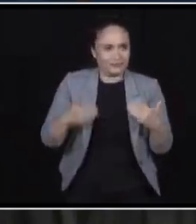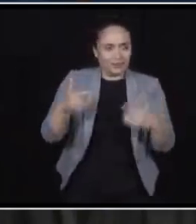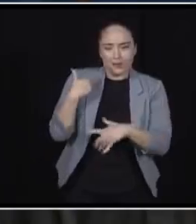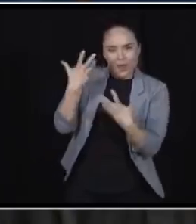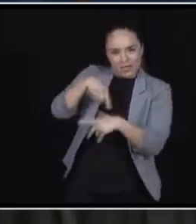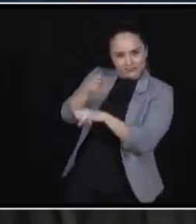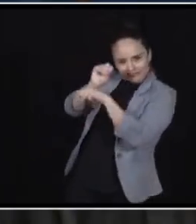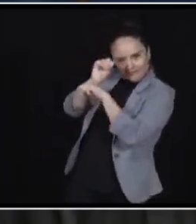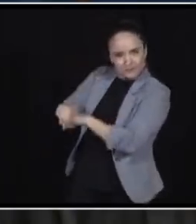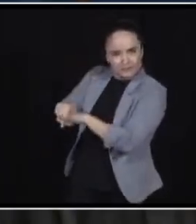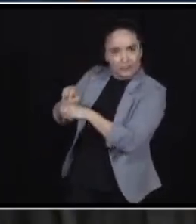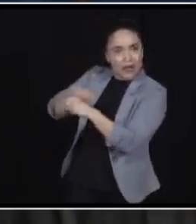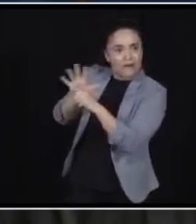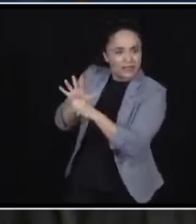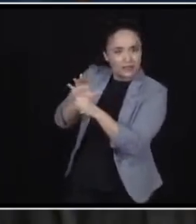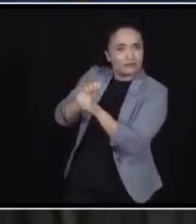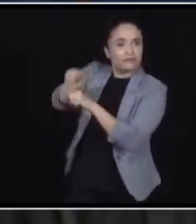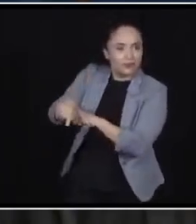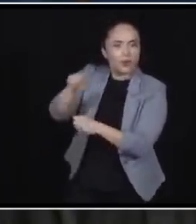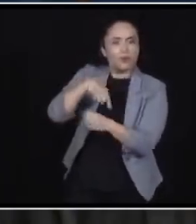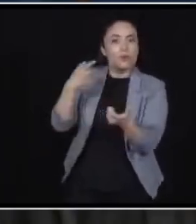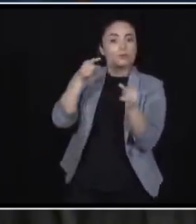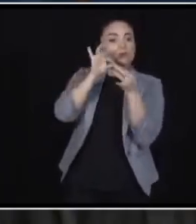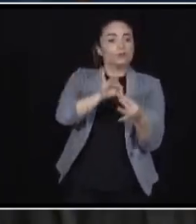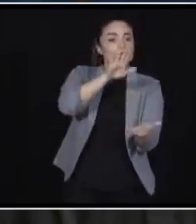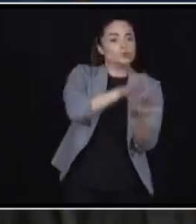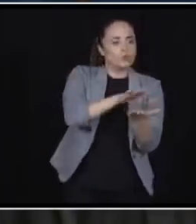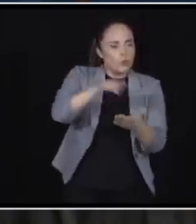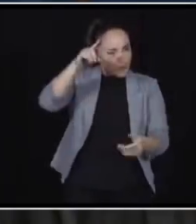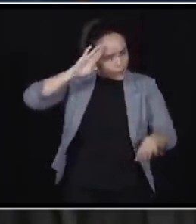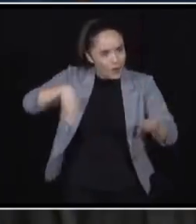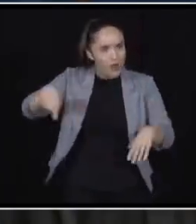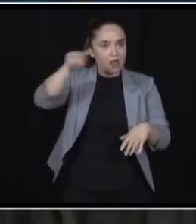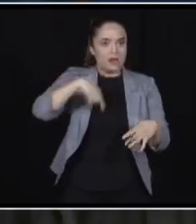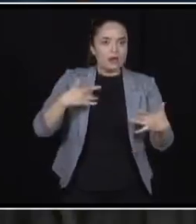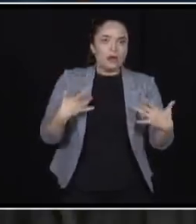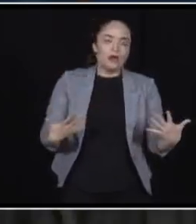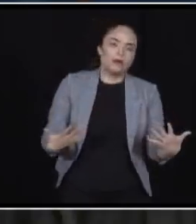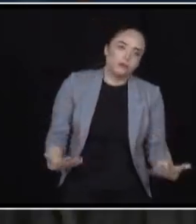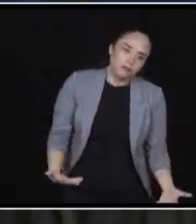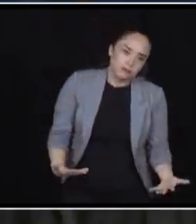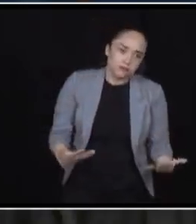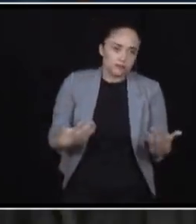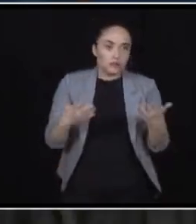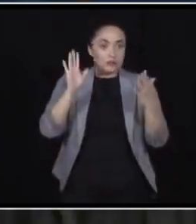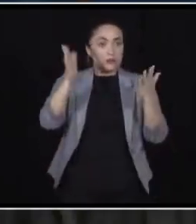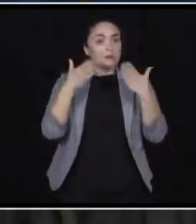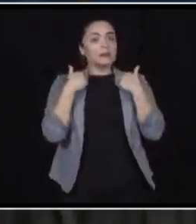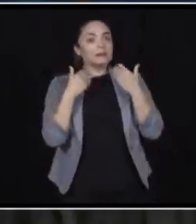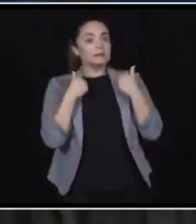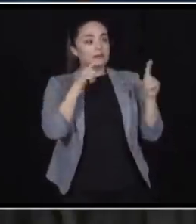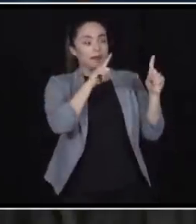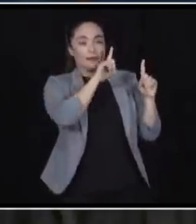know this is not what many of you want to hear. Minister Lecce and his team have done an incredible job keeping the